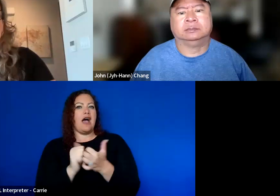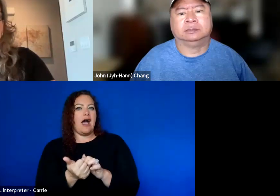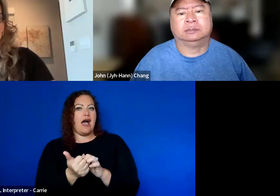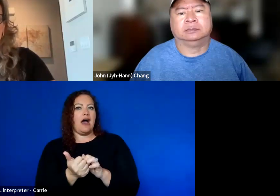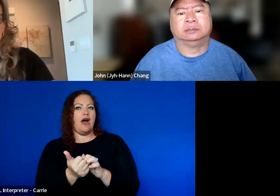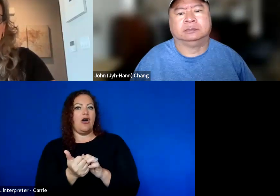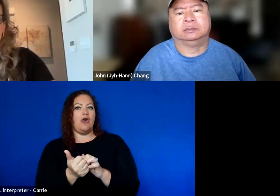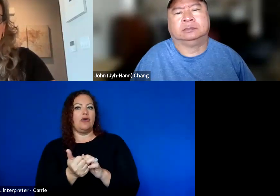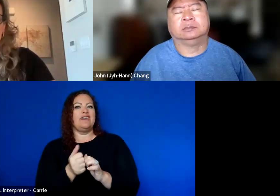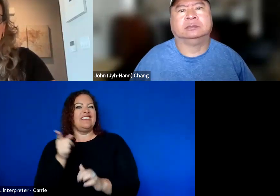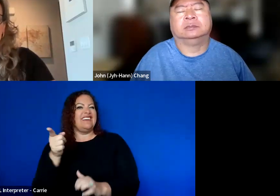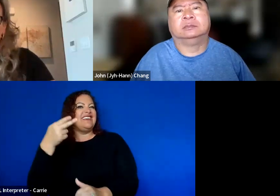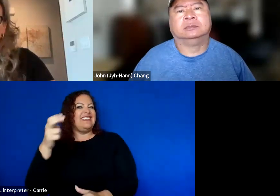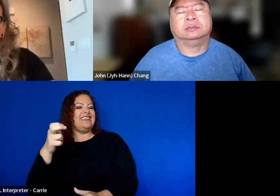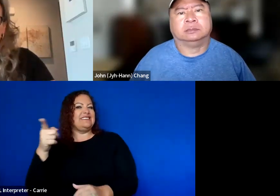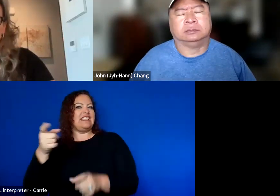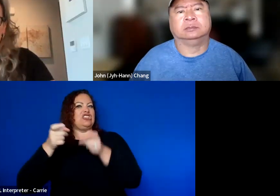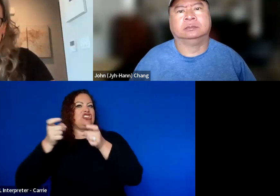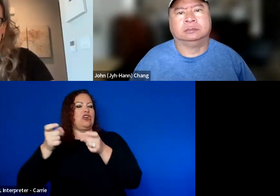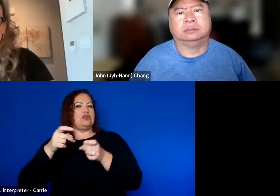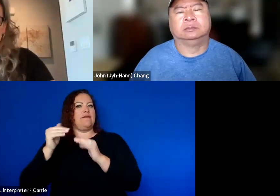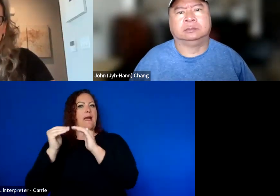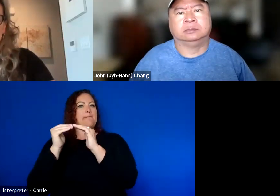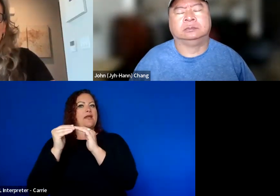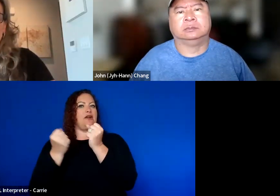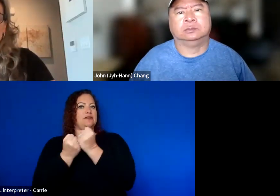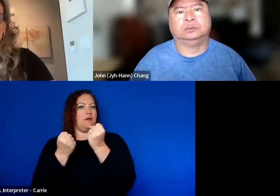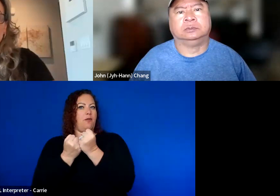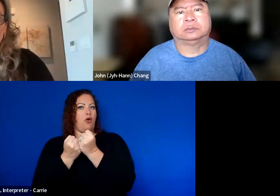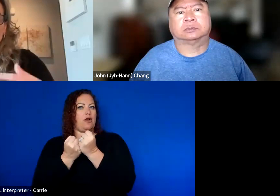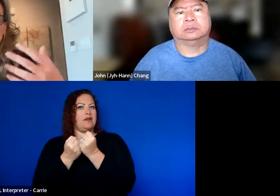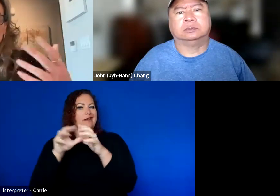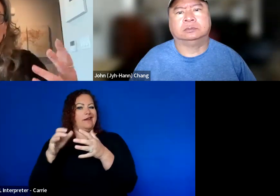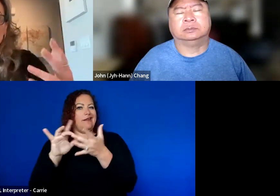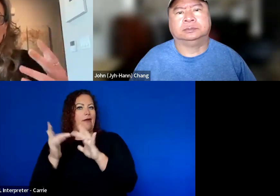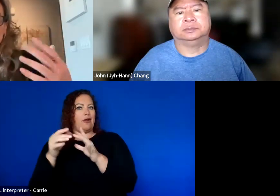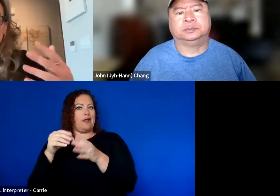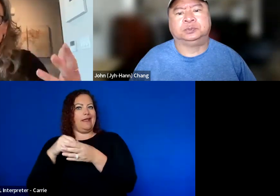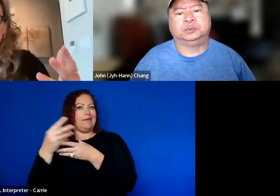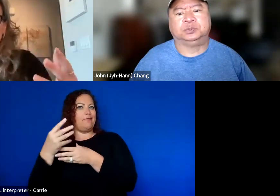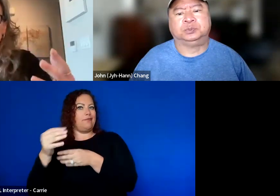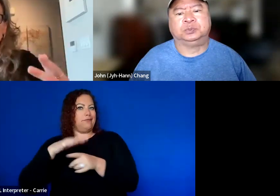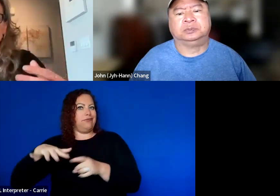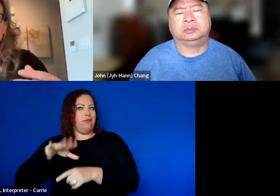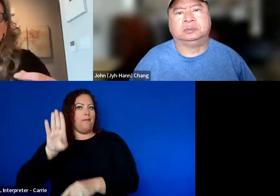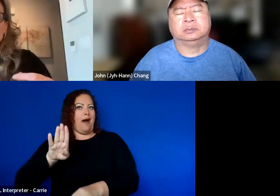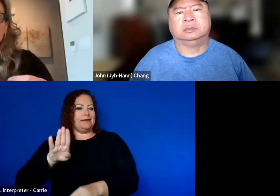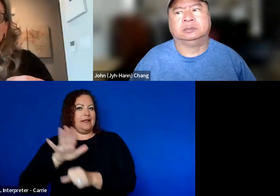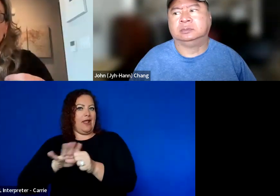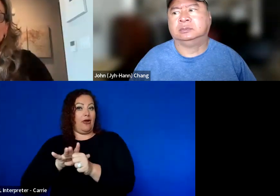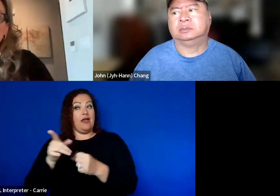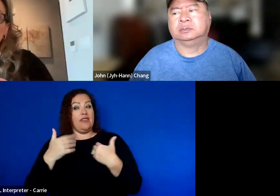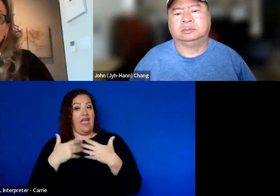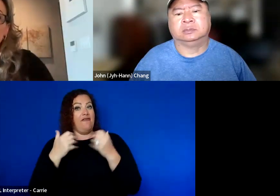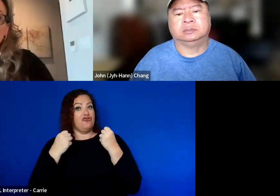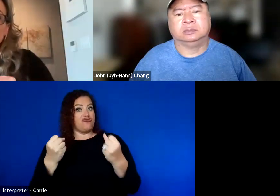He's in charge of the peer support network in the greater Boston area. And while they have a robust peer support network,